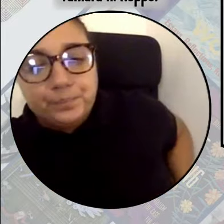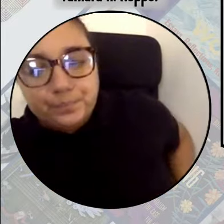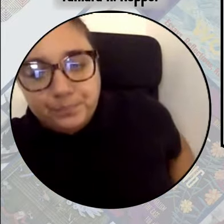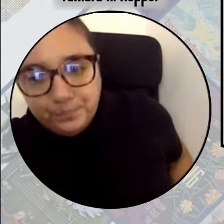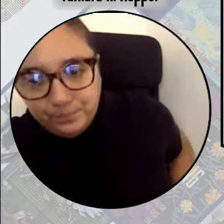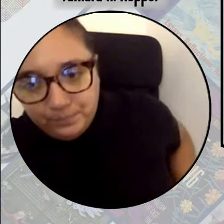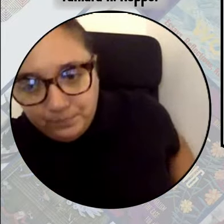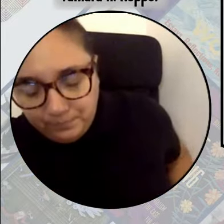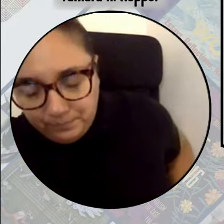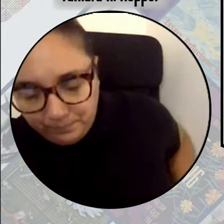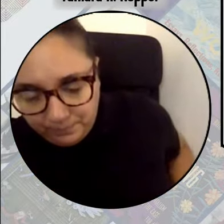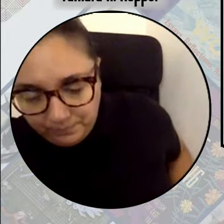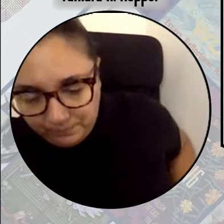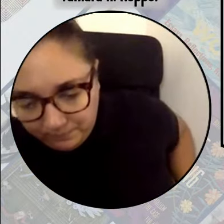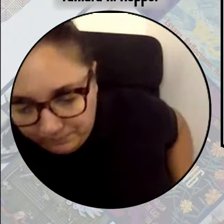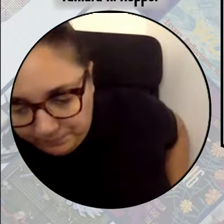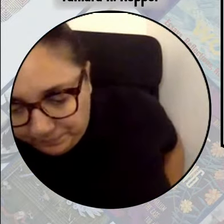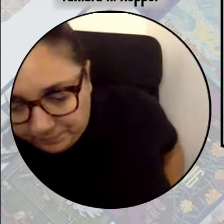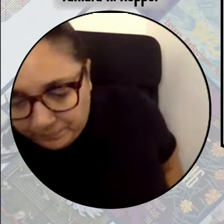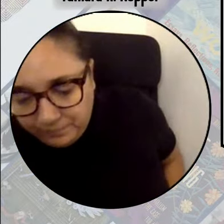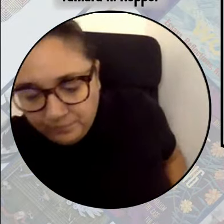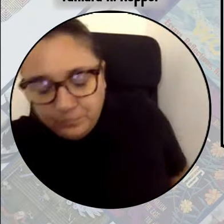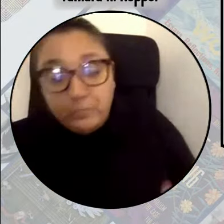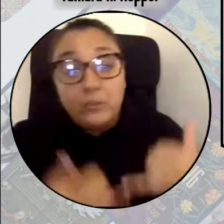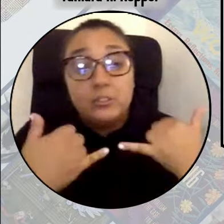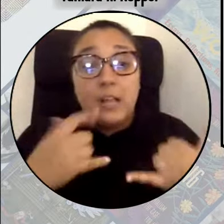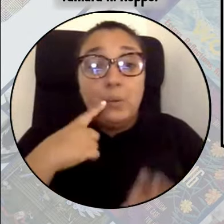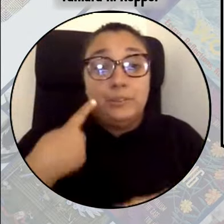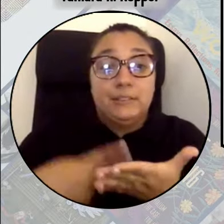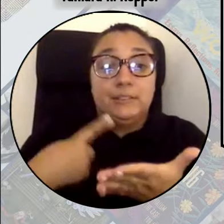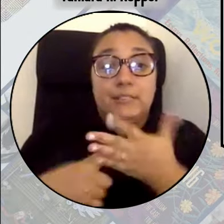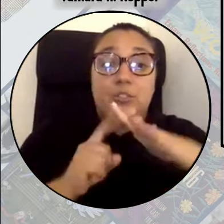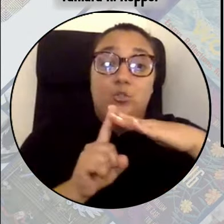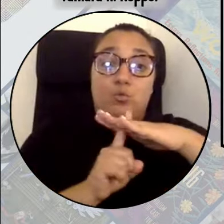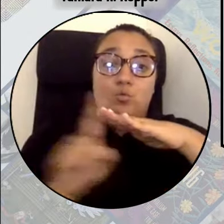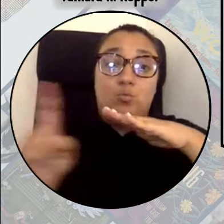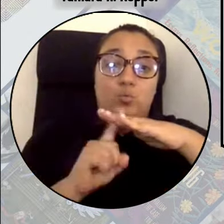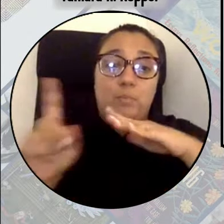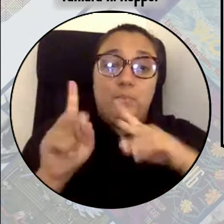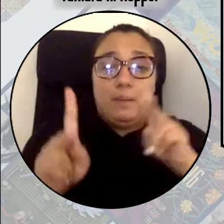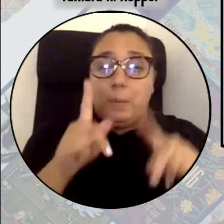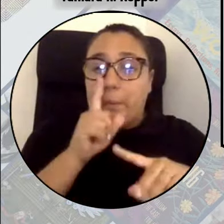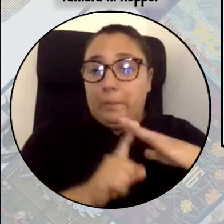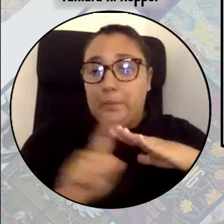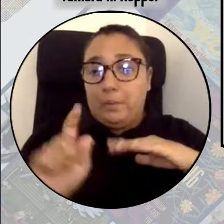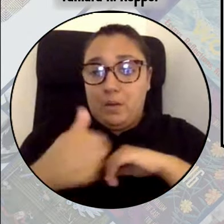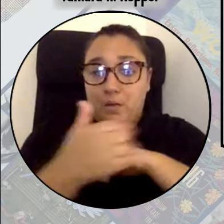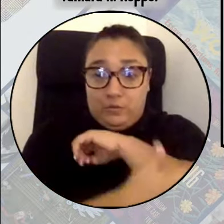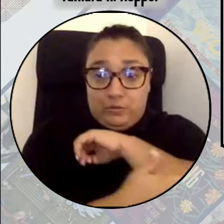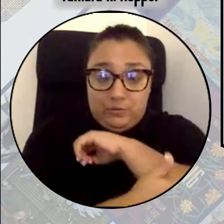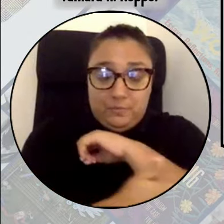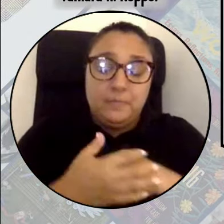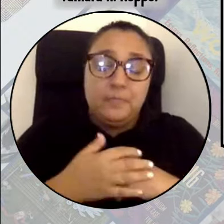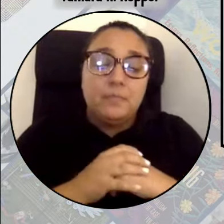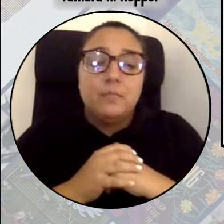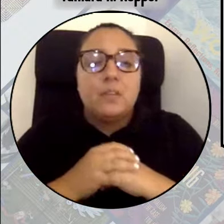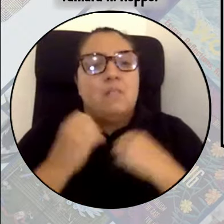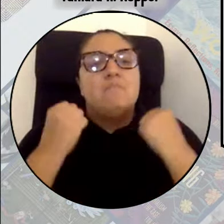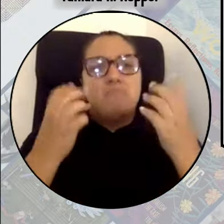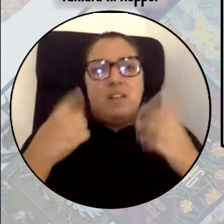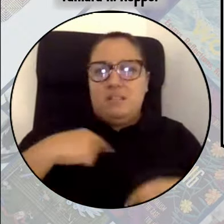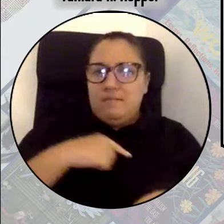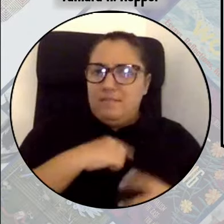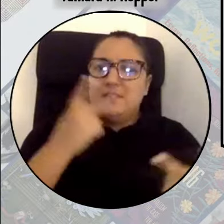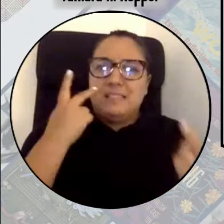to refugees and asylees. So one thing is we've seen all these, many of us, have